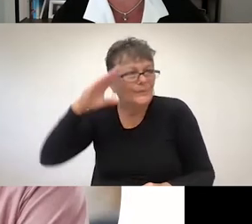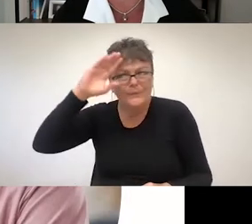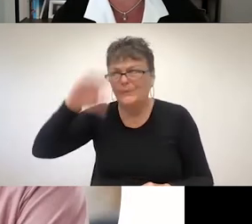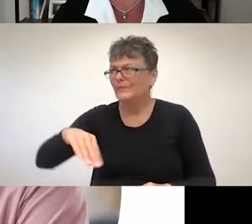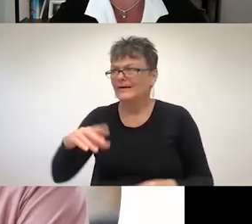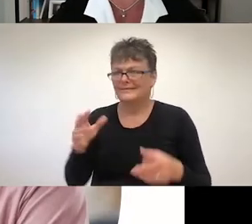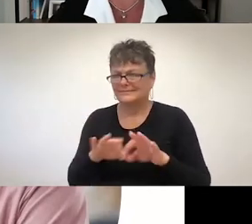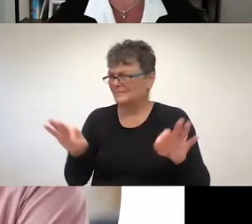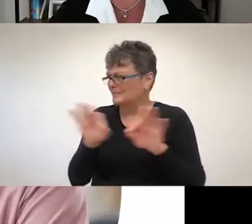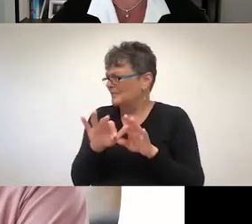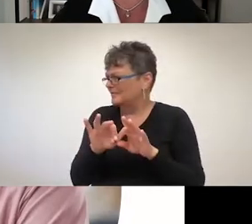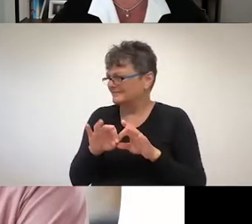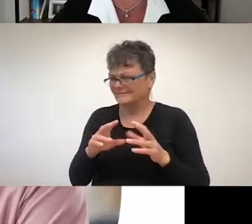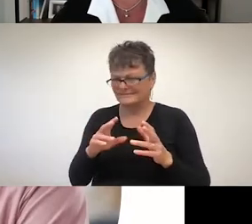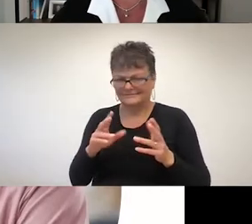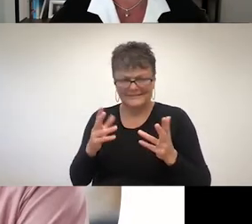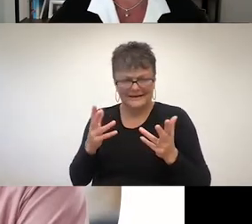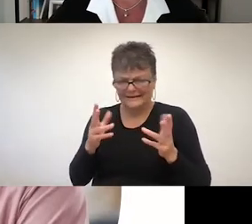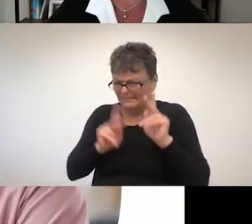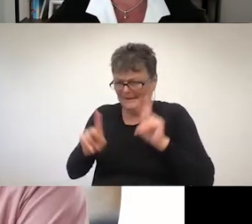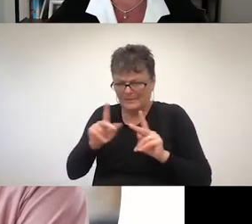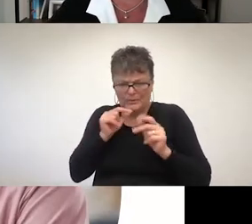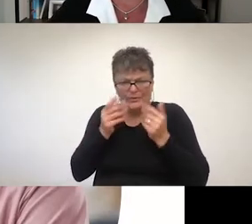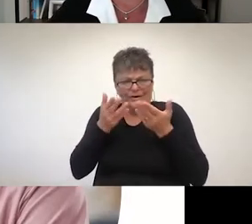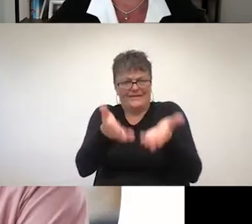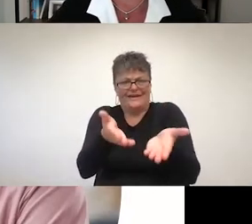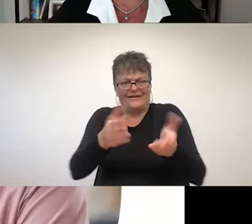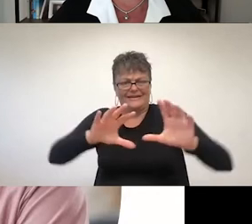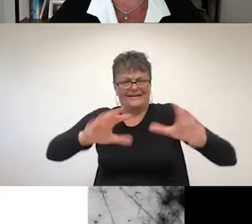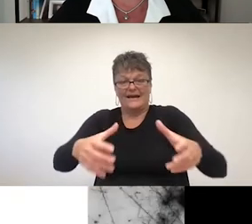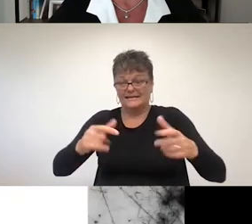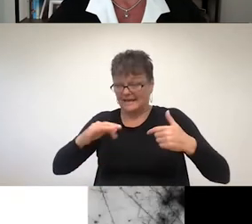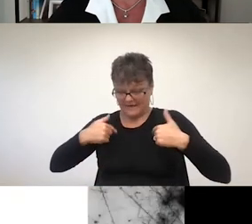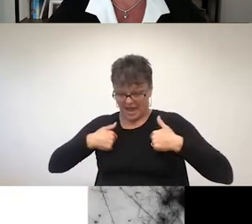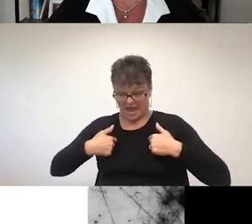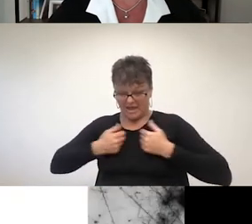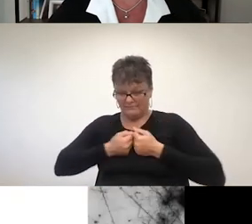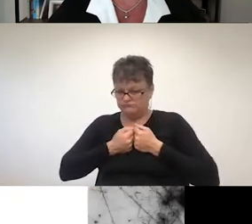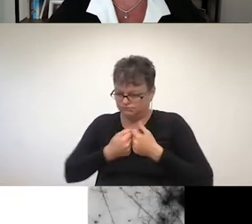in our classes, and we cannot show up for them if we are depleted. So